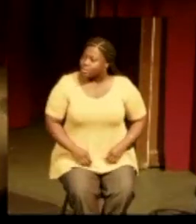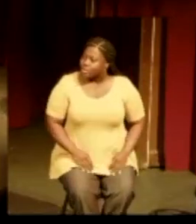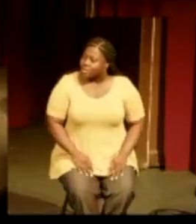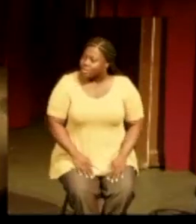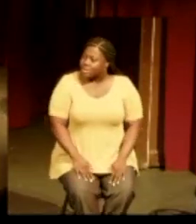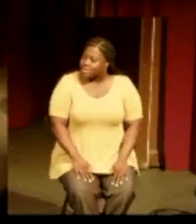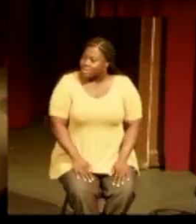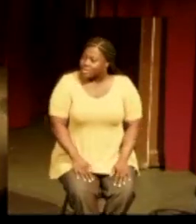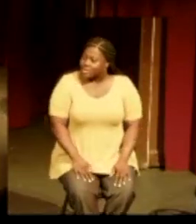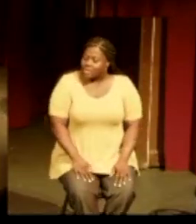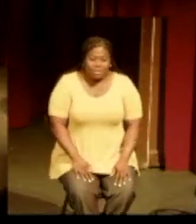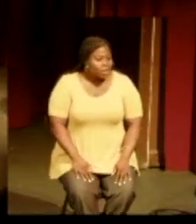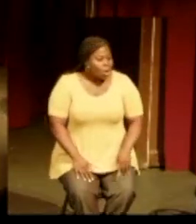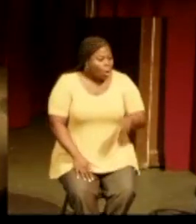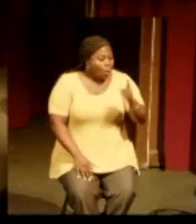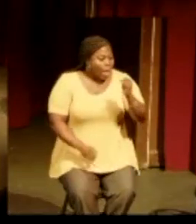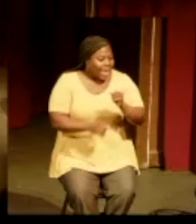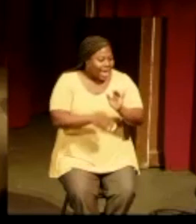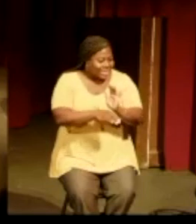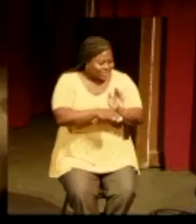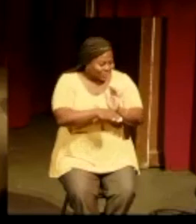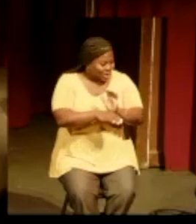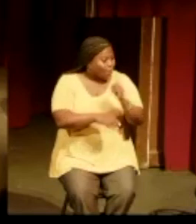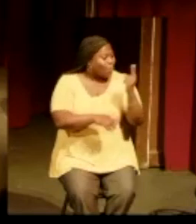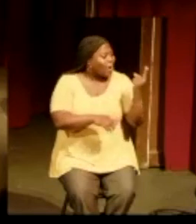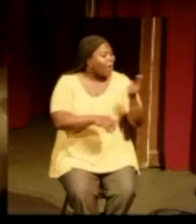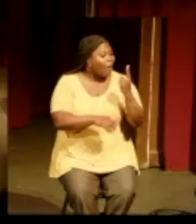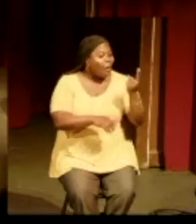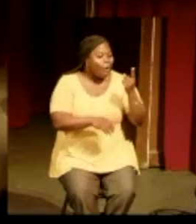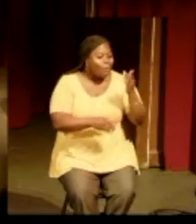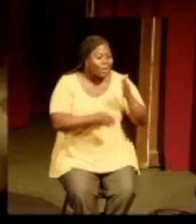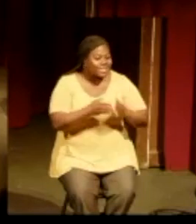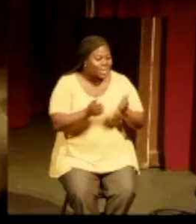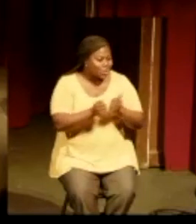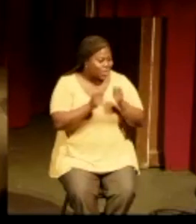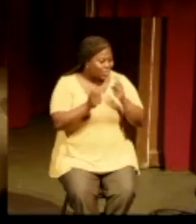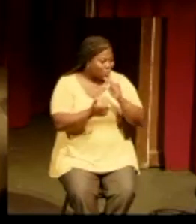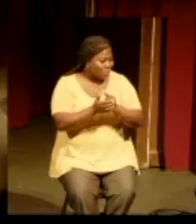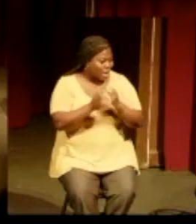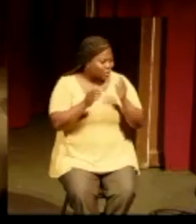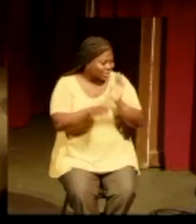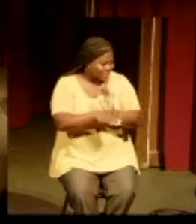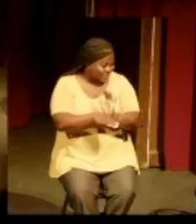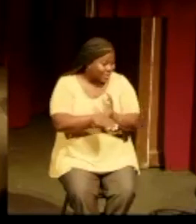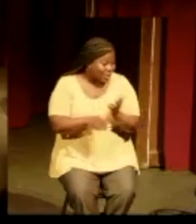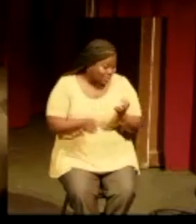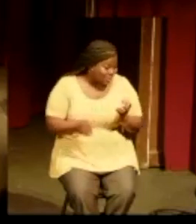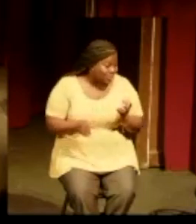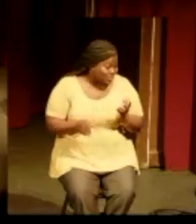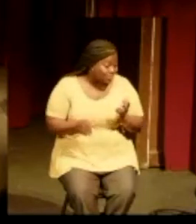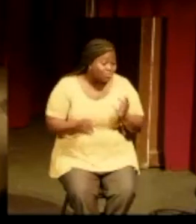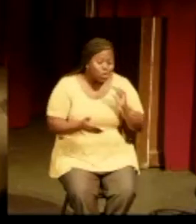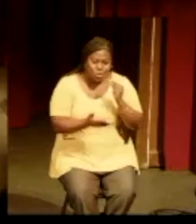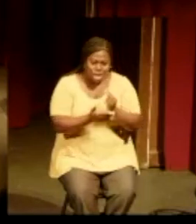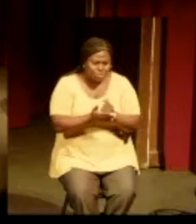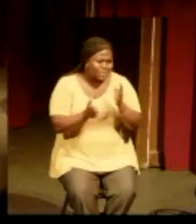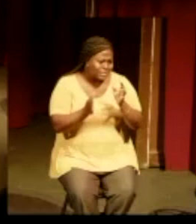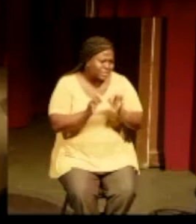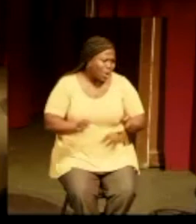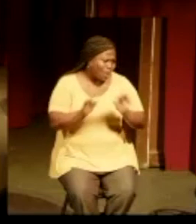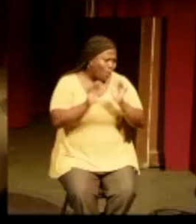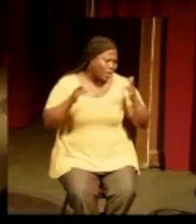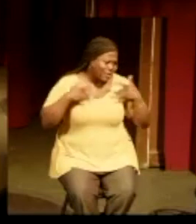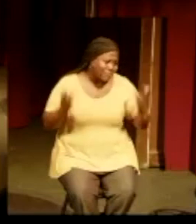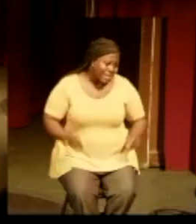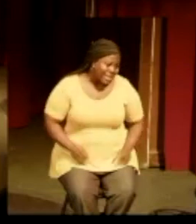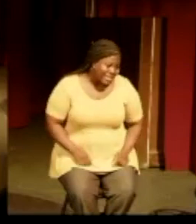So finally, one last video. We always finish with a graduation video because, hey, graduation is our culminating event. It should be